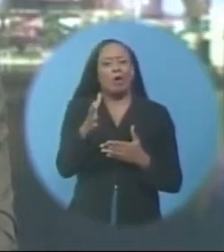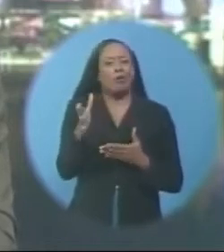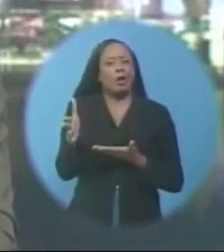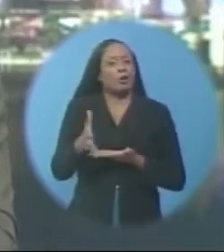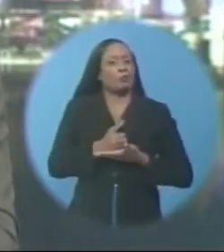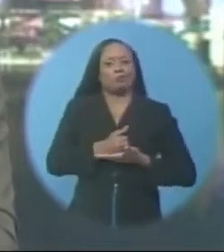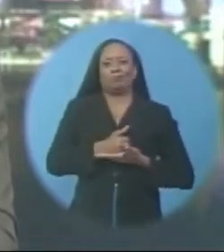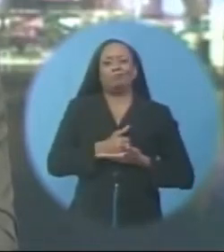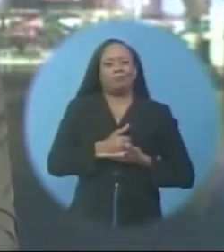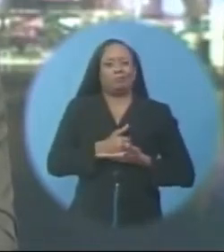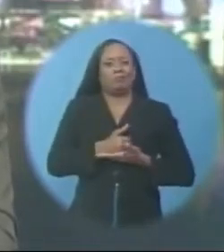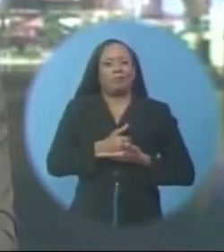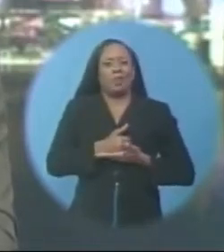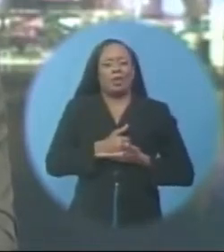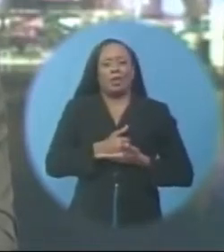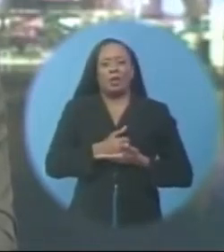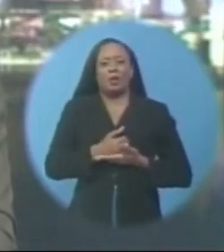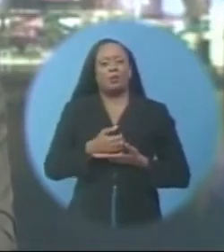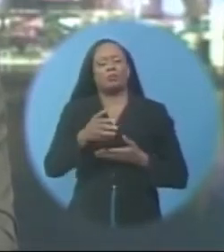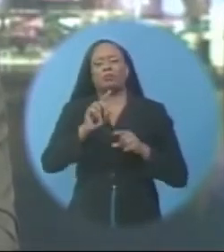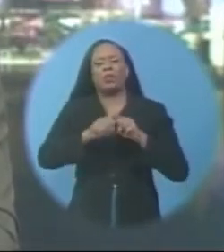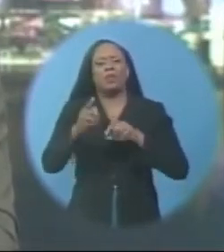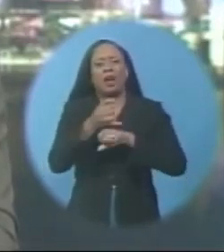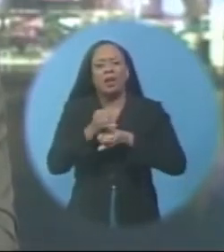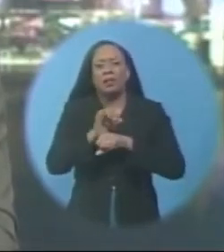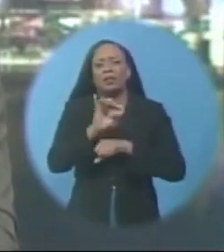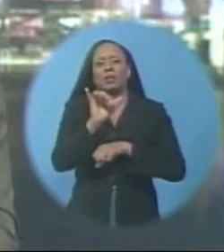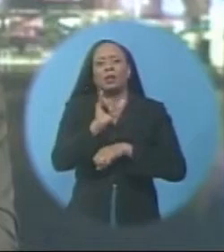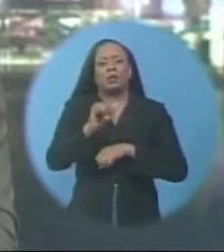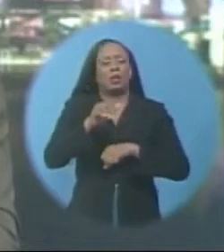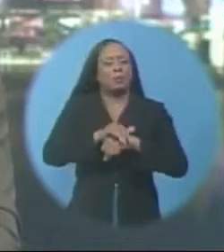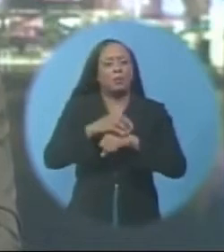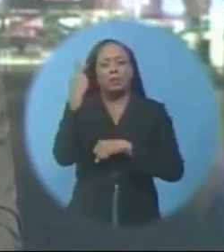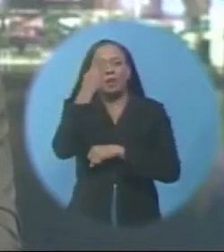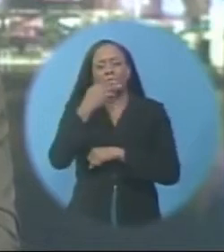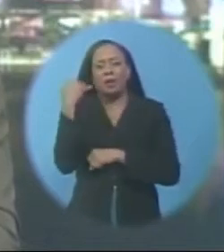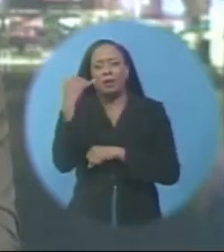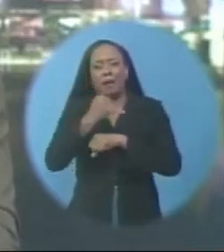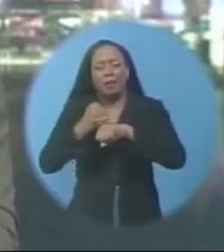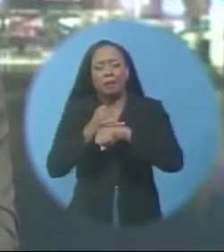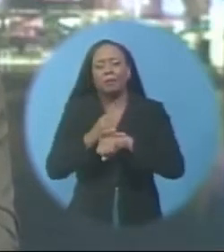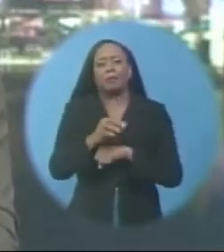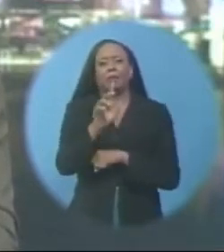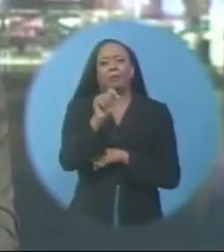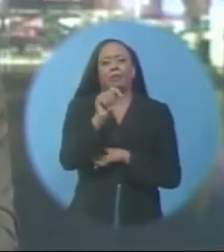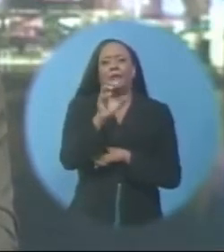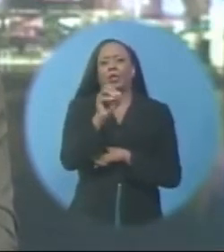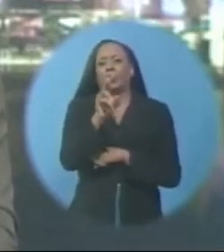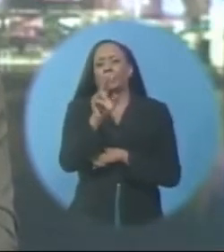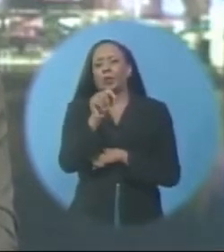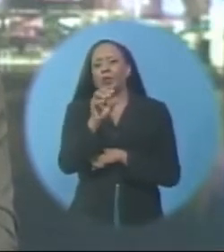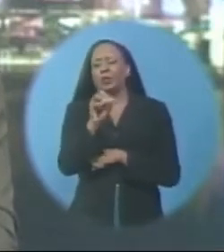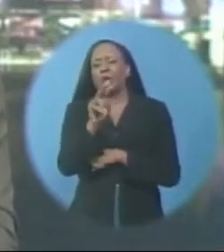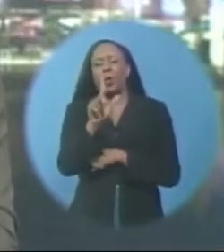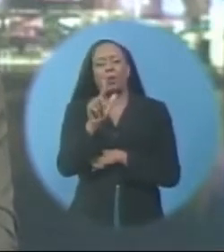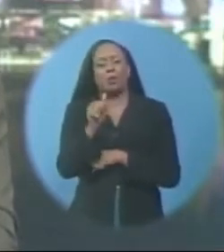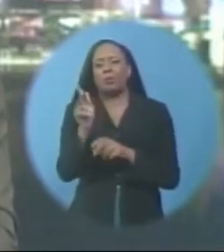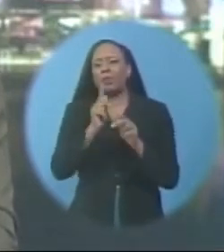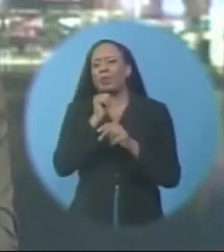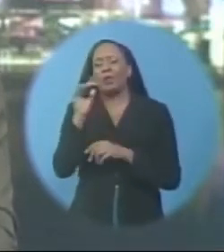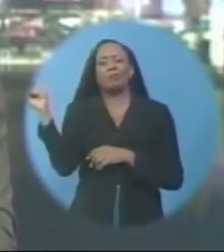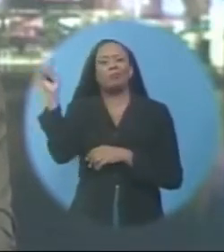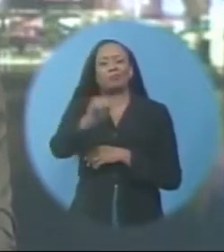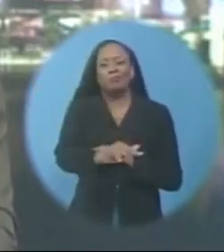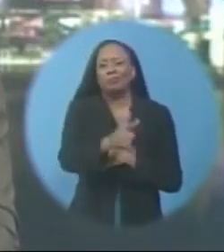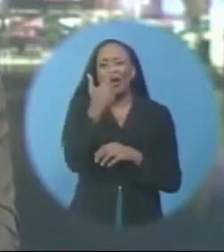is recovery in Dutch St. Martin and Tortola in the British Virgin Islands. The carrier has restored its normal flight schedule as far